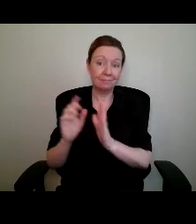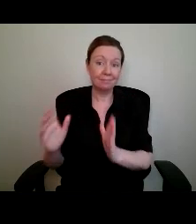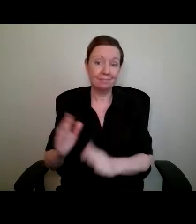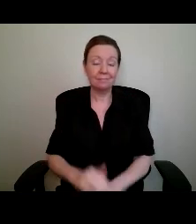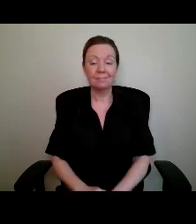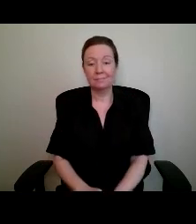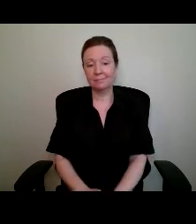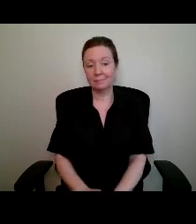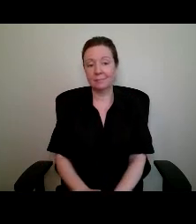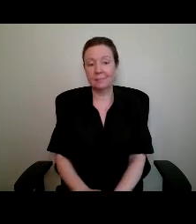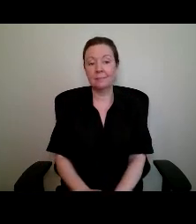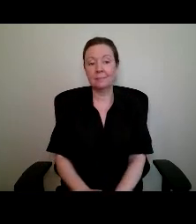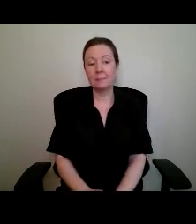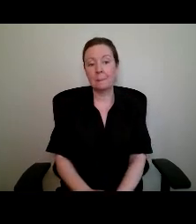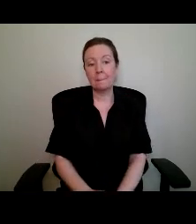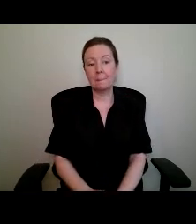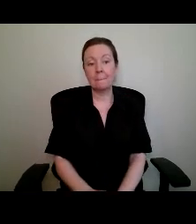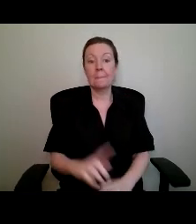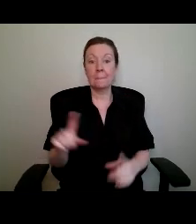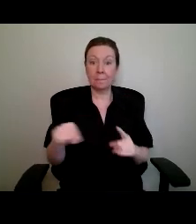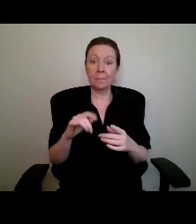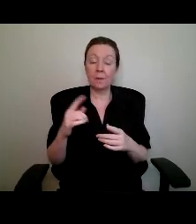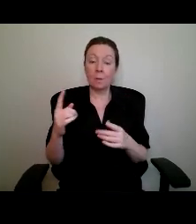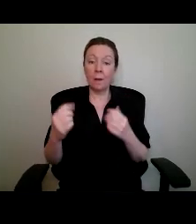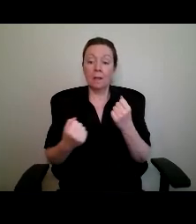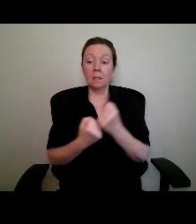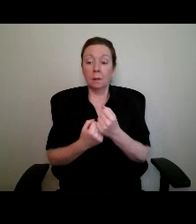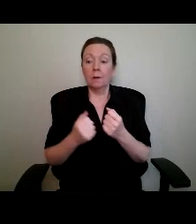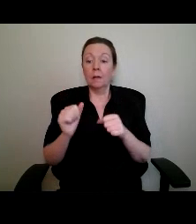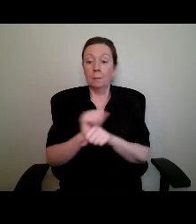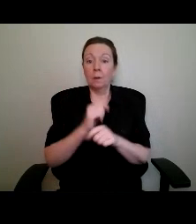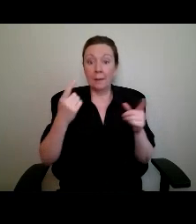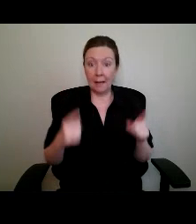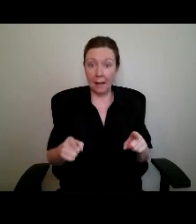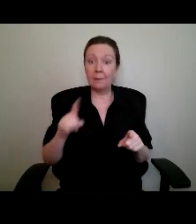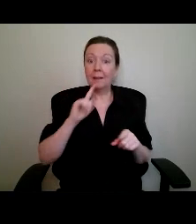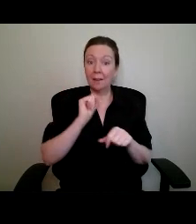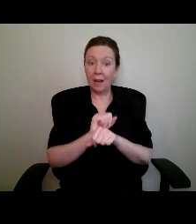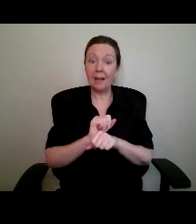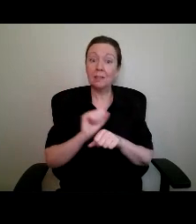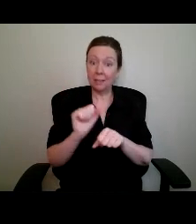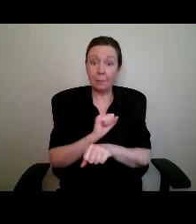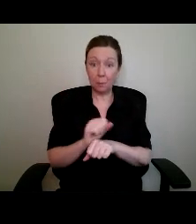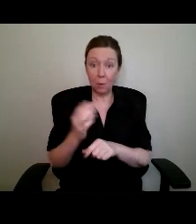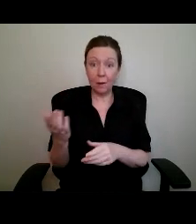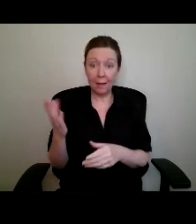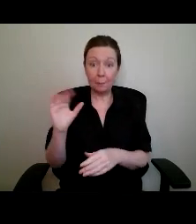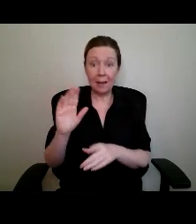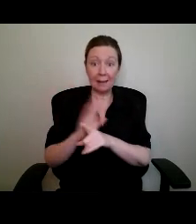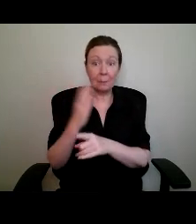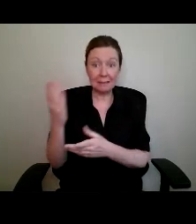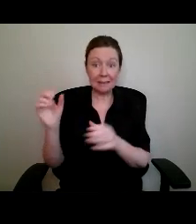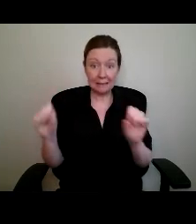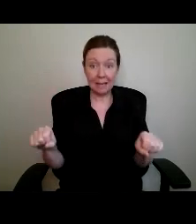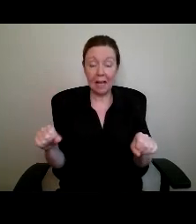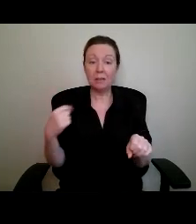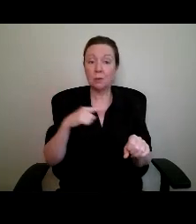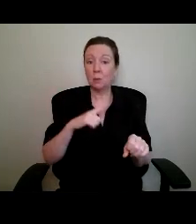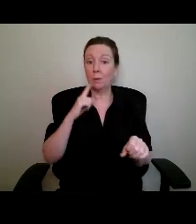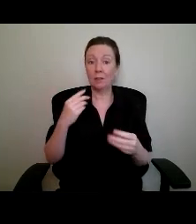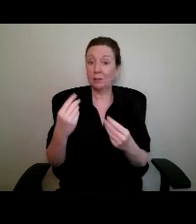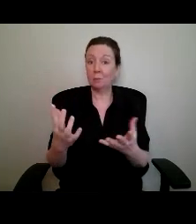tasks. So when supported employment is happening, they are actually employed by the business. And so we are just